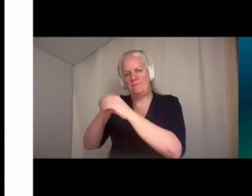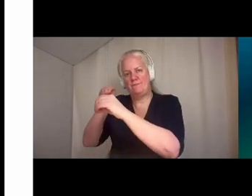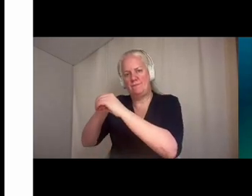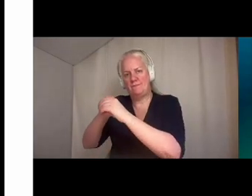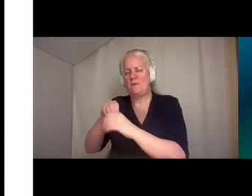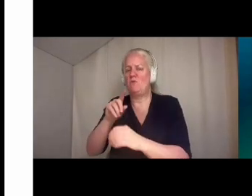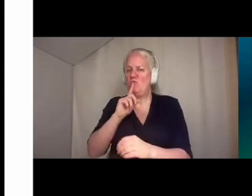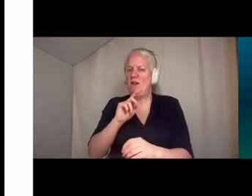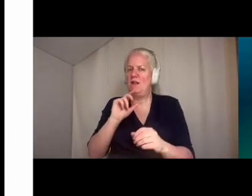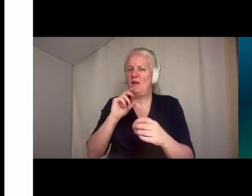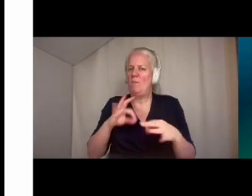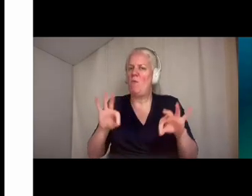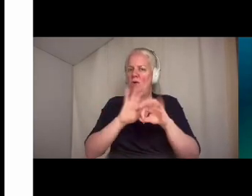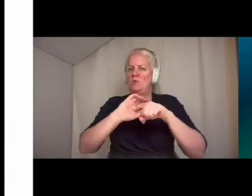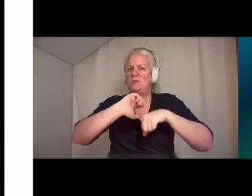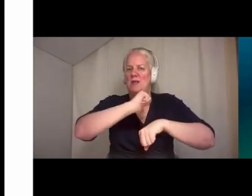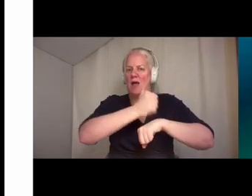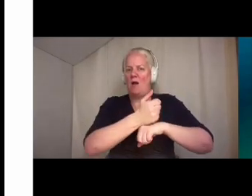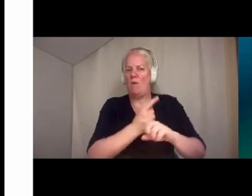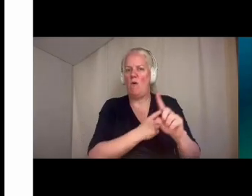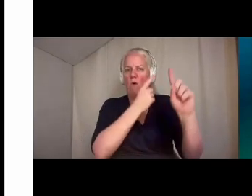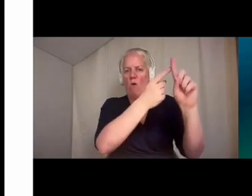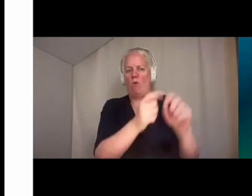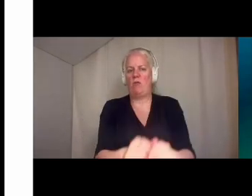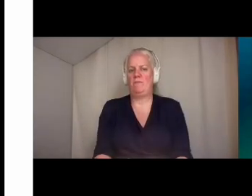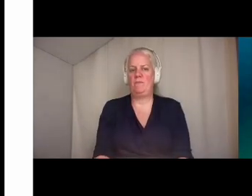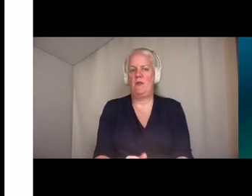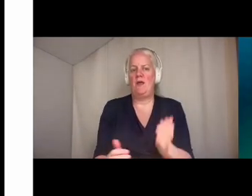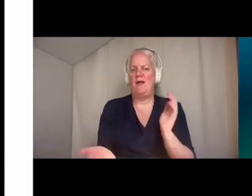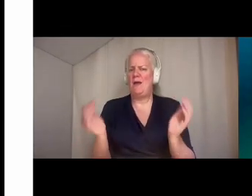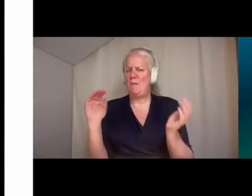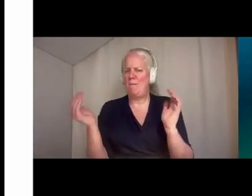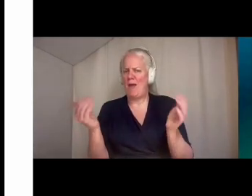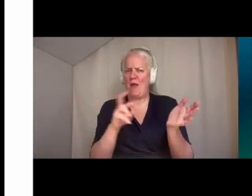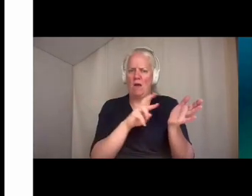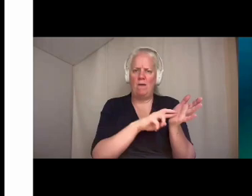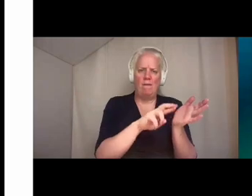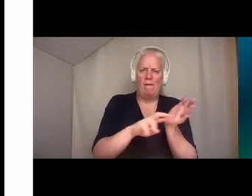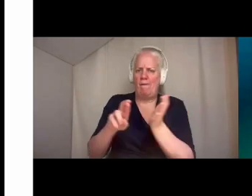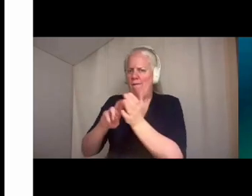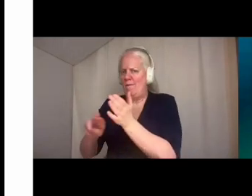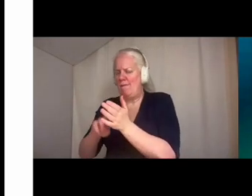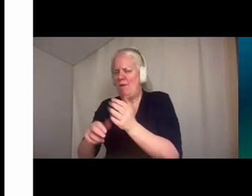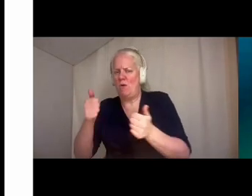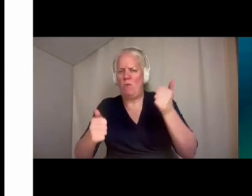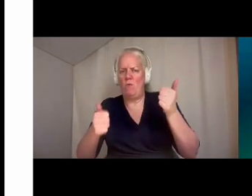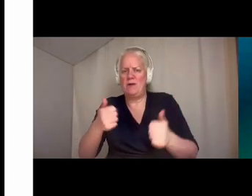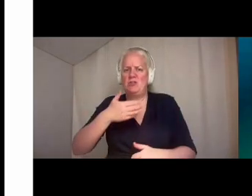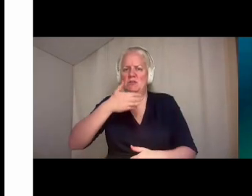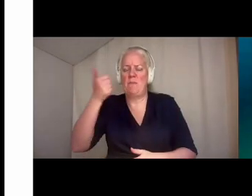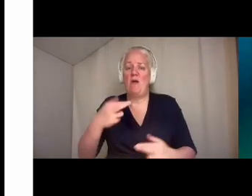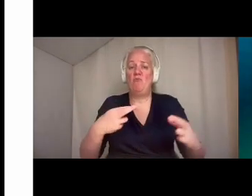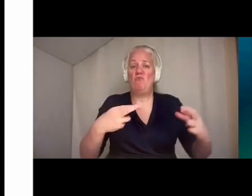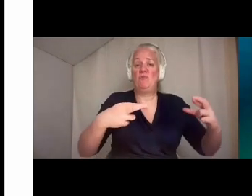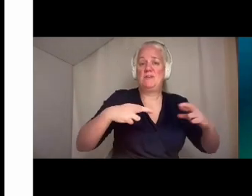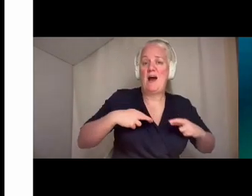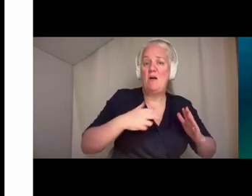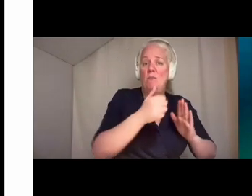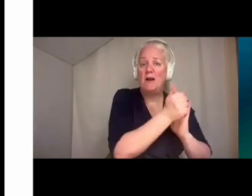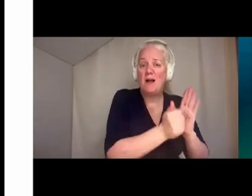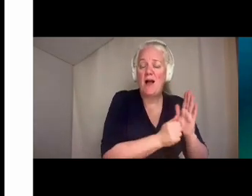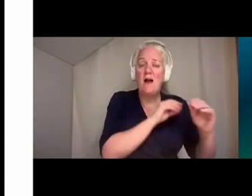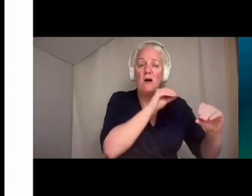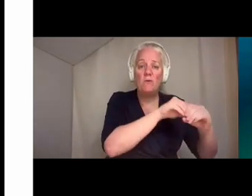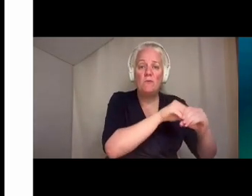Compare the tax implications of saving in your retirement account versus saving funds in an ABLE account.